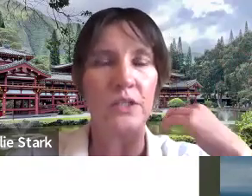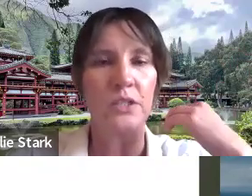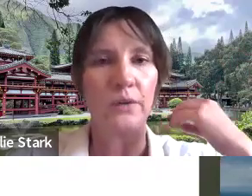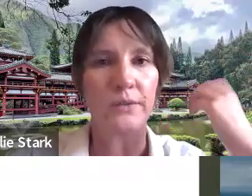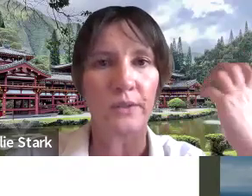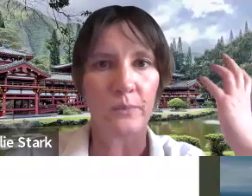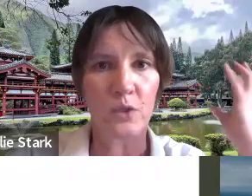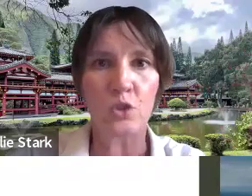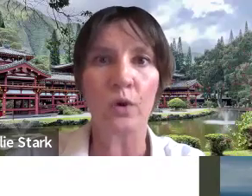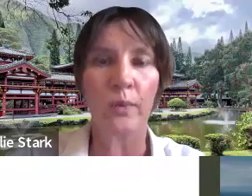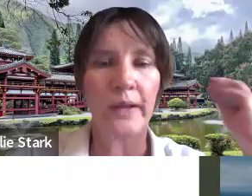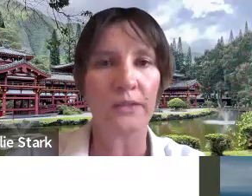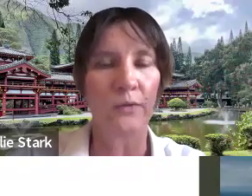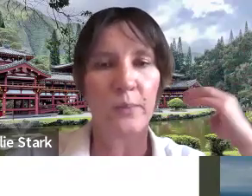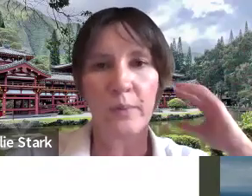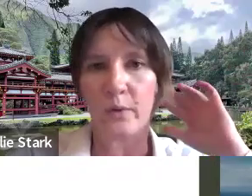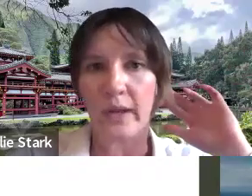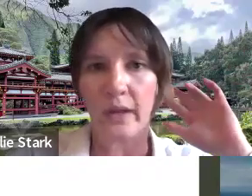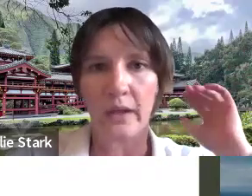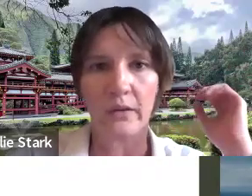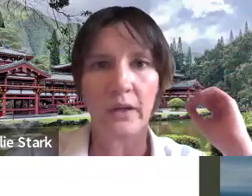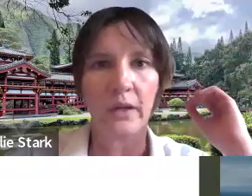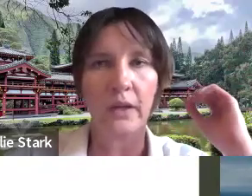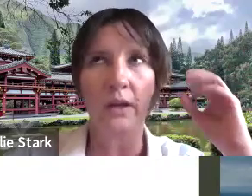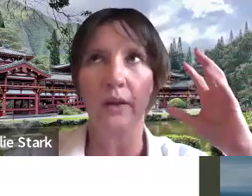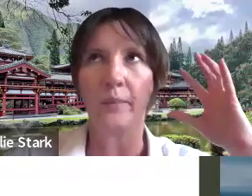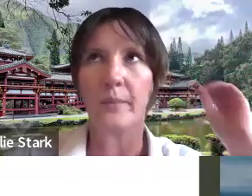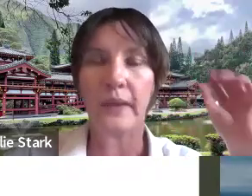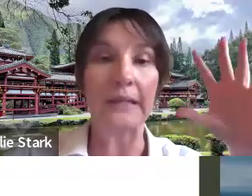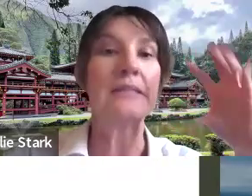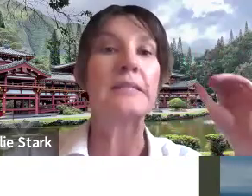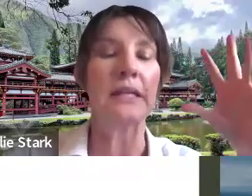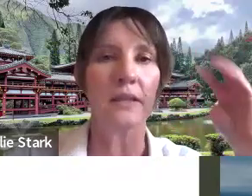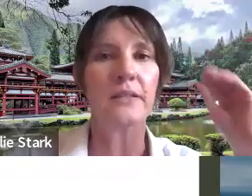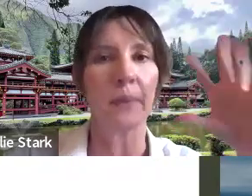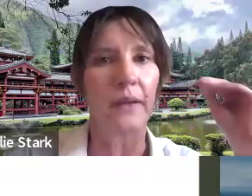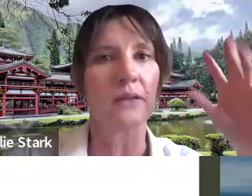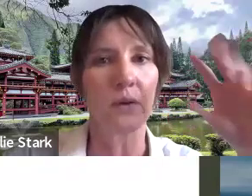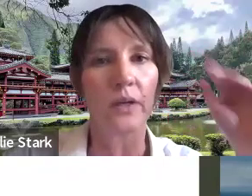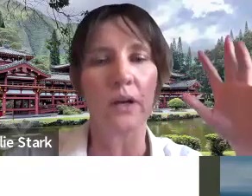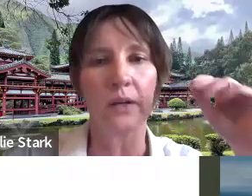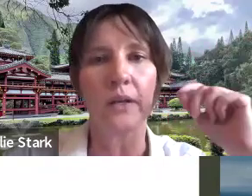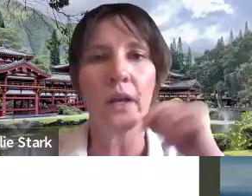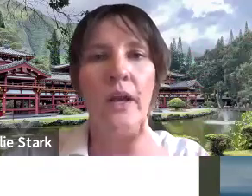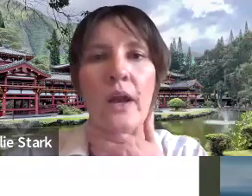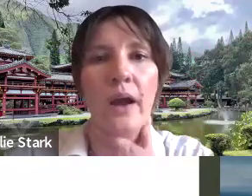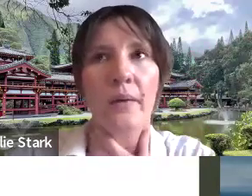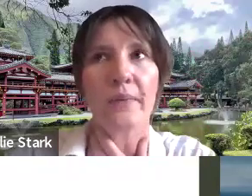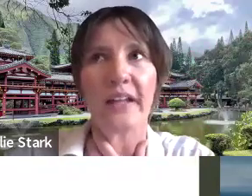also installed some strobe lights. So for people who can't hear it, they can see that something is going